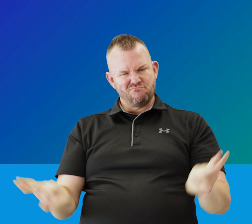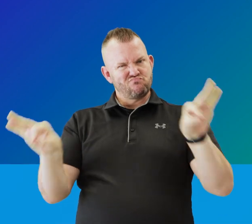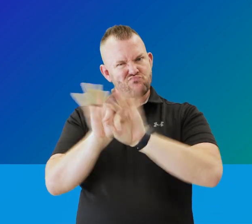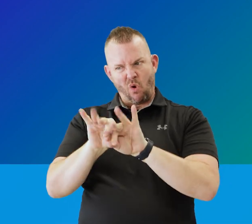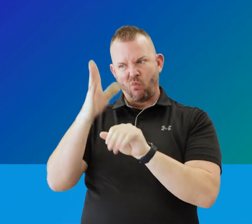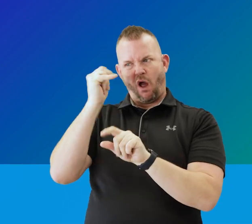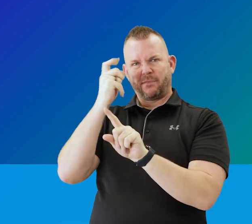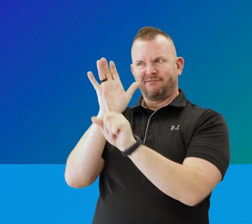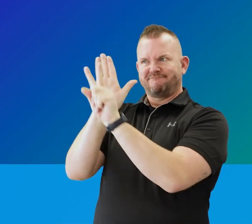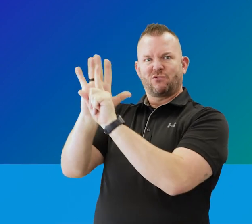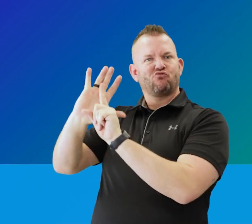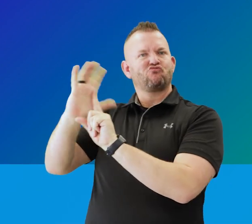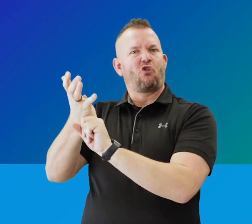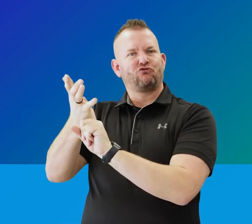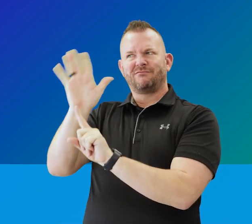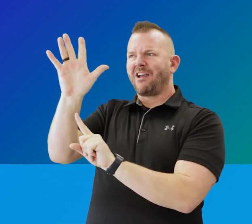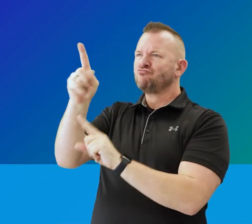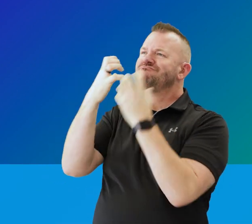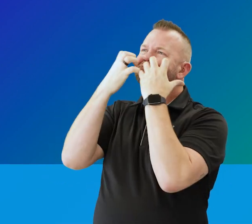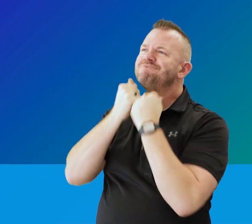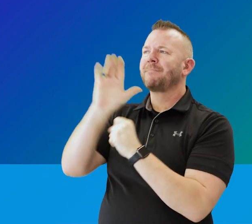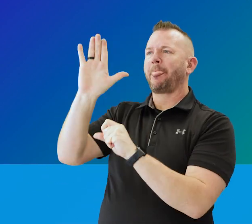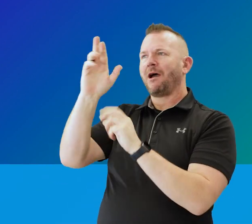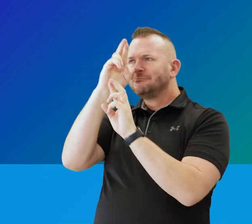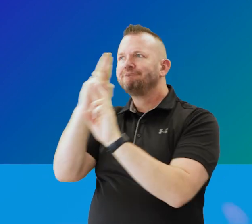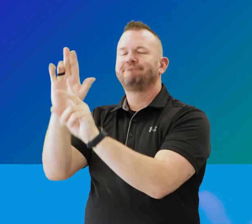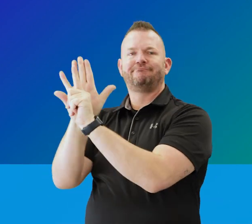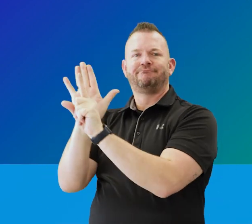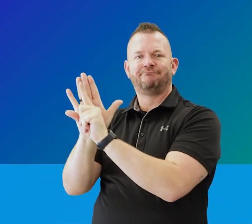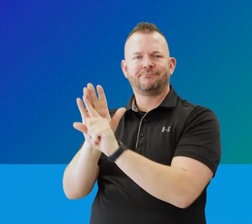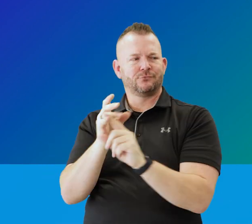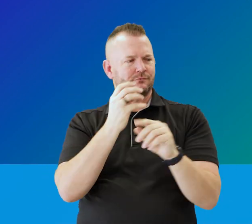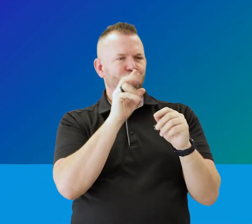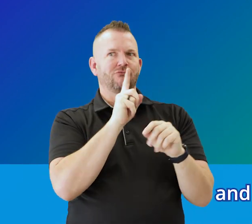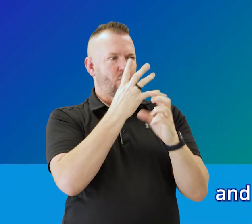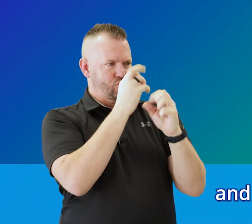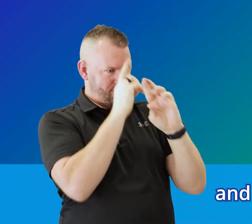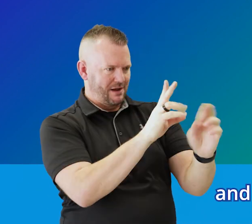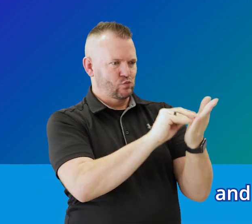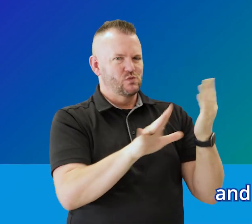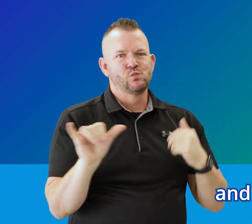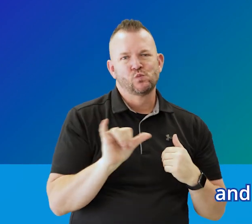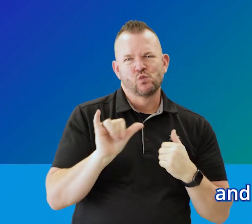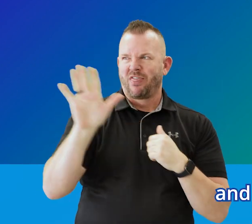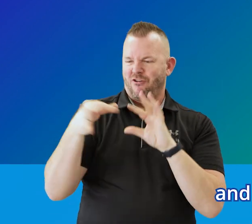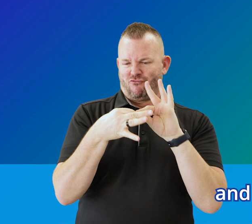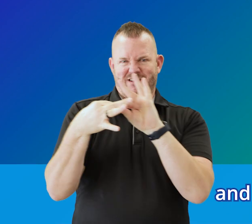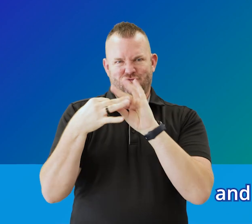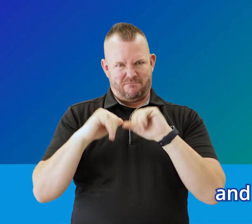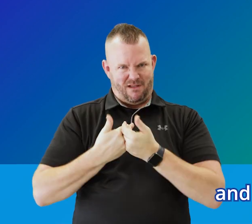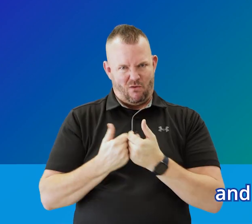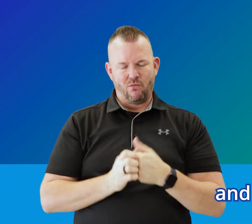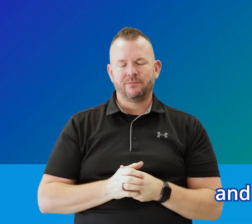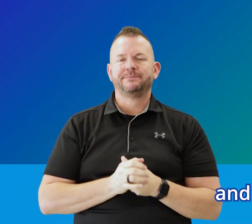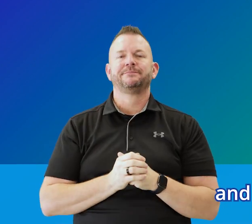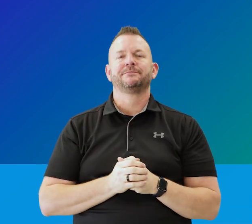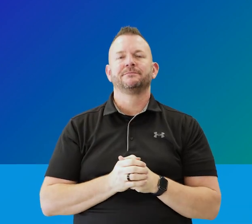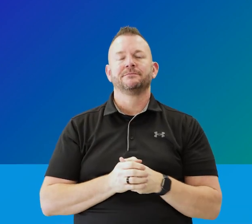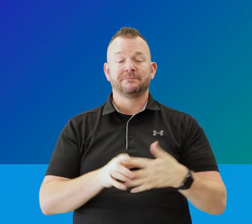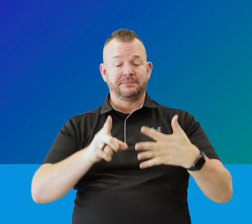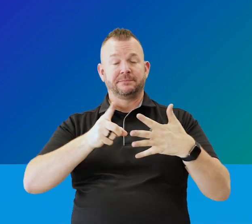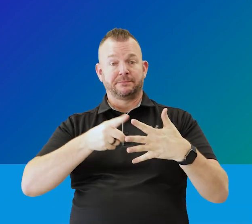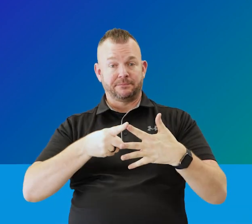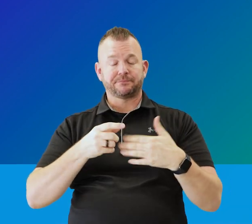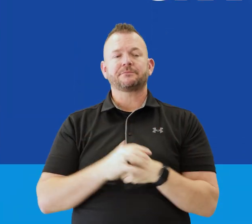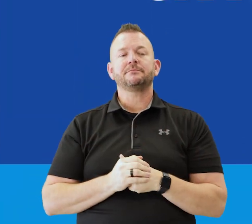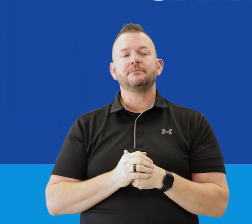in that effort shows that you value what they value, and it's a great way to build rapport.